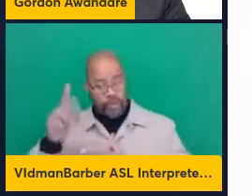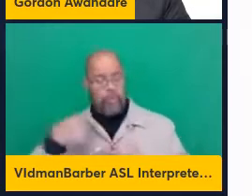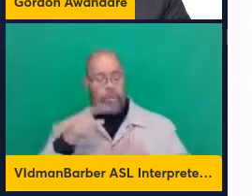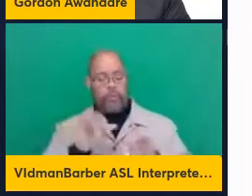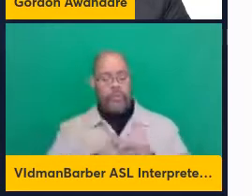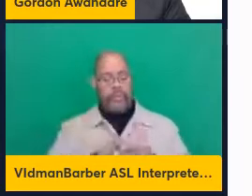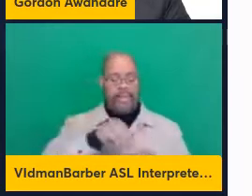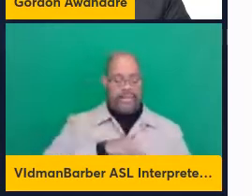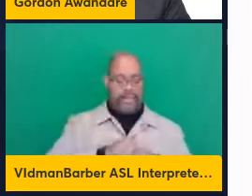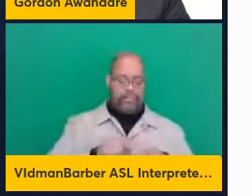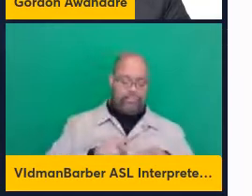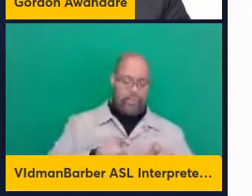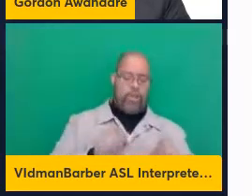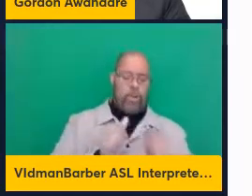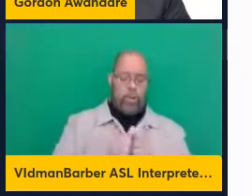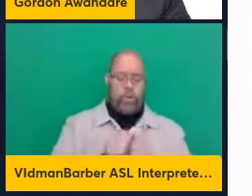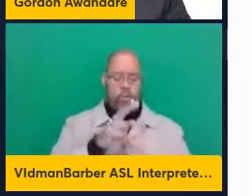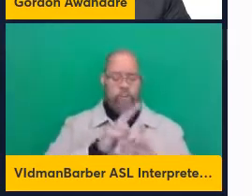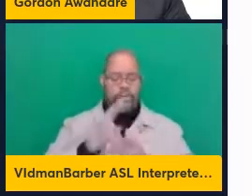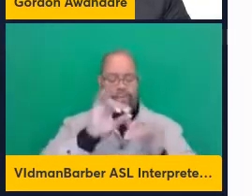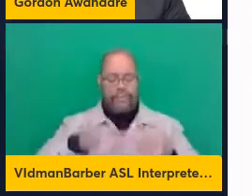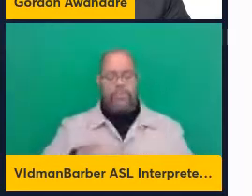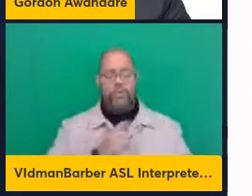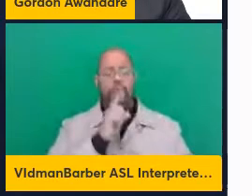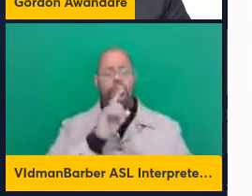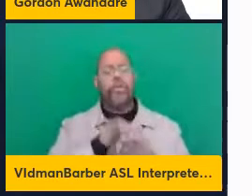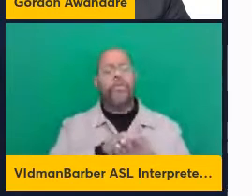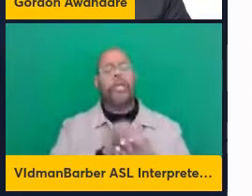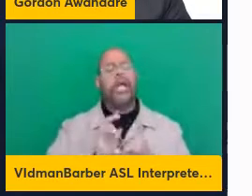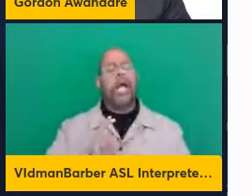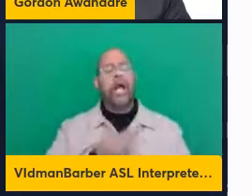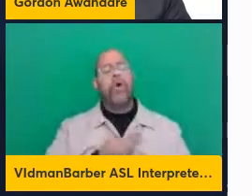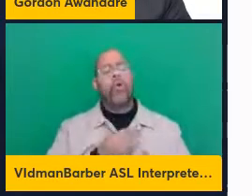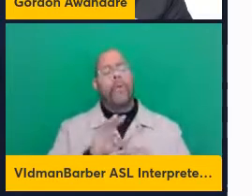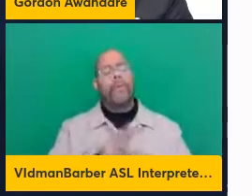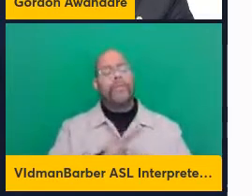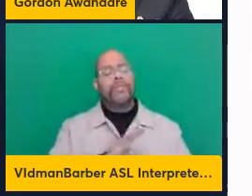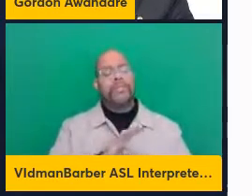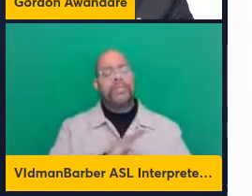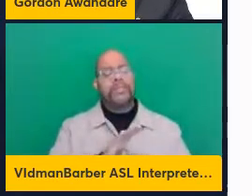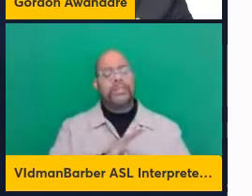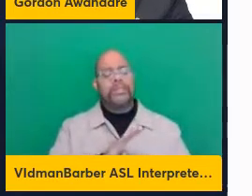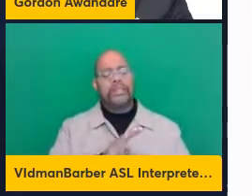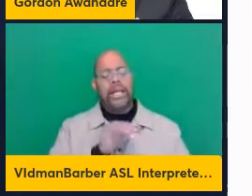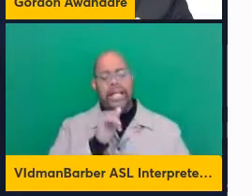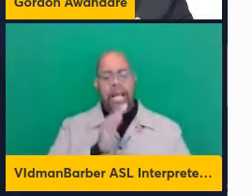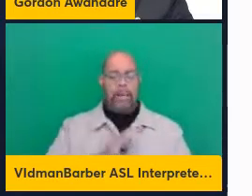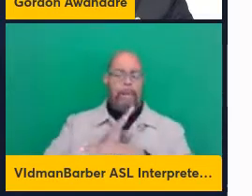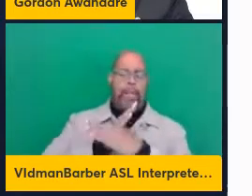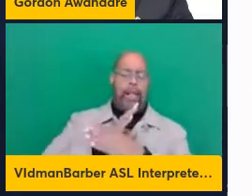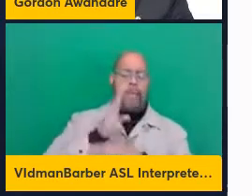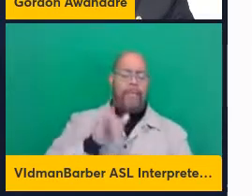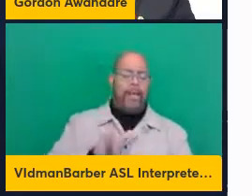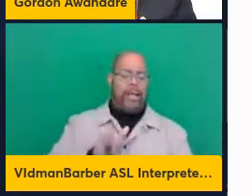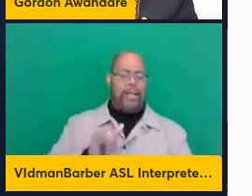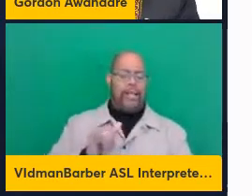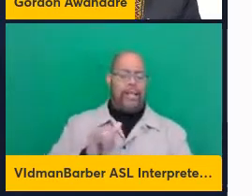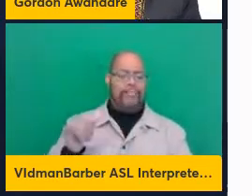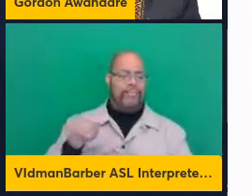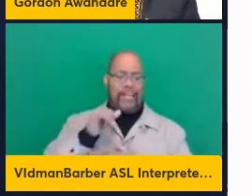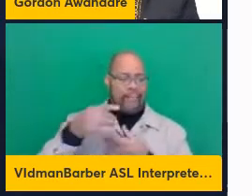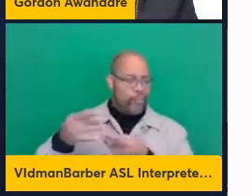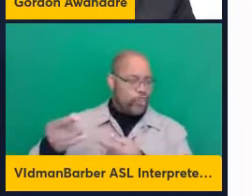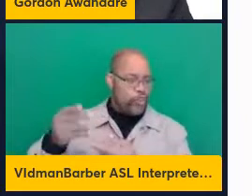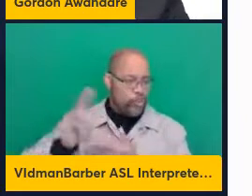in para with the university system to ensure that our business is not impeded by inefficiencies in the